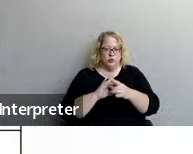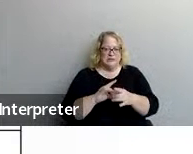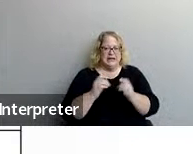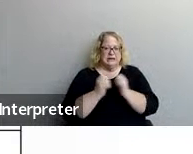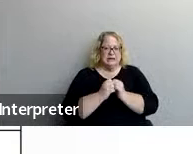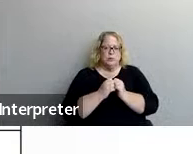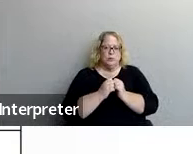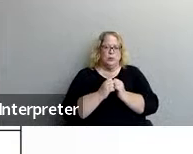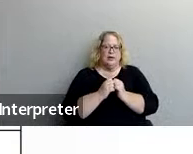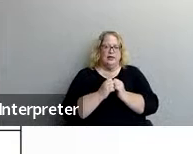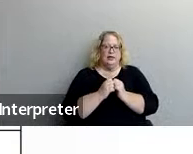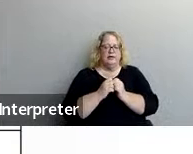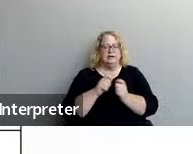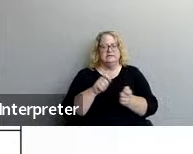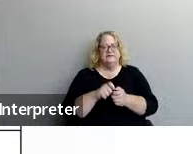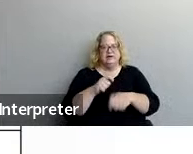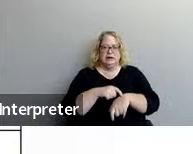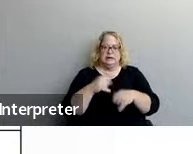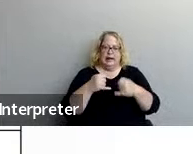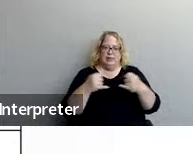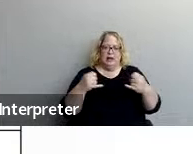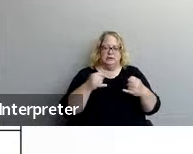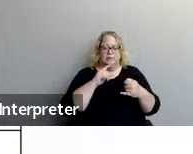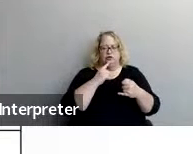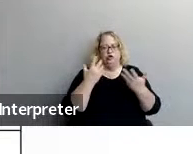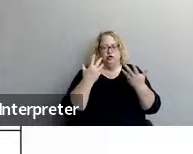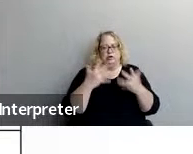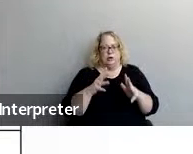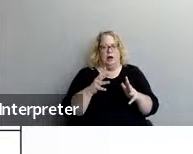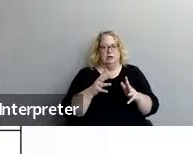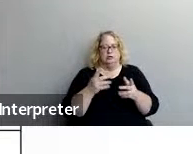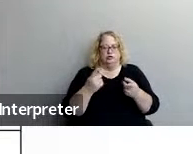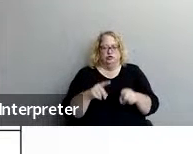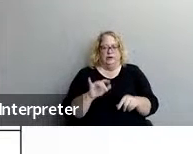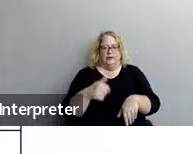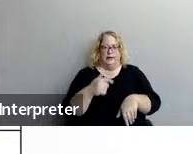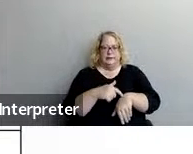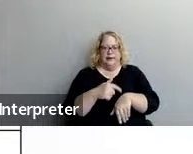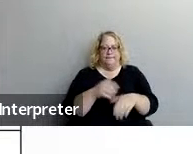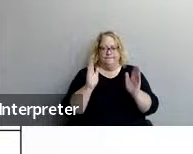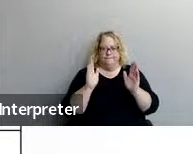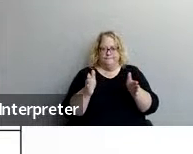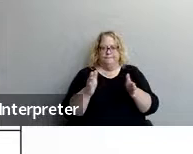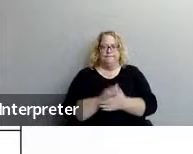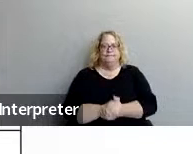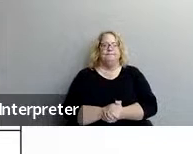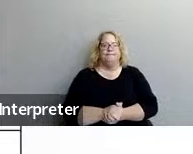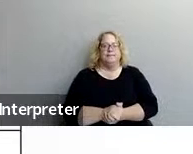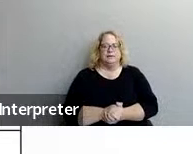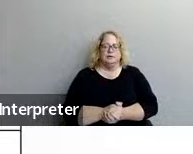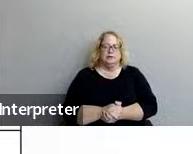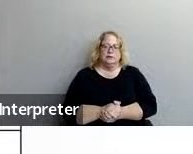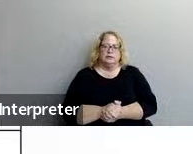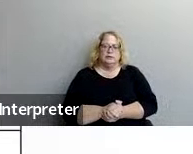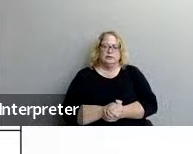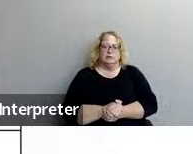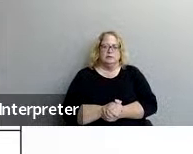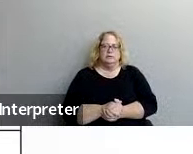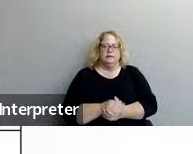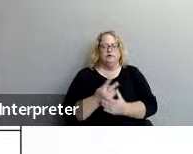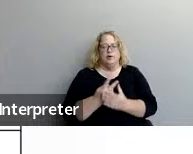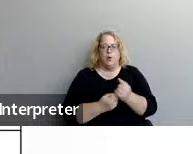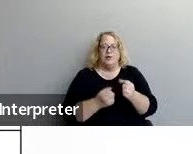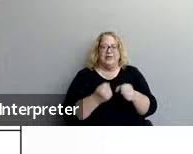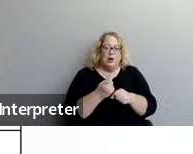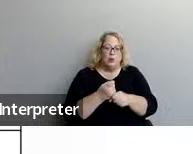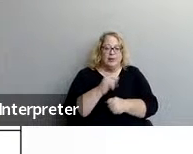associated with certain timelines are completed within those timelines. So for both